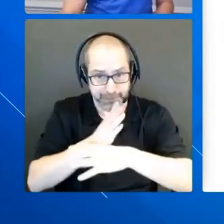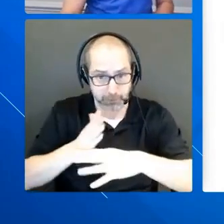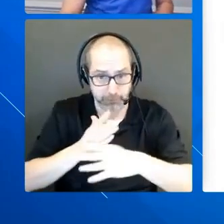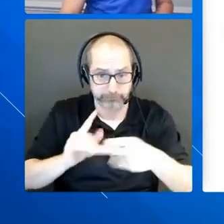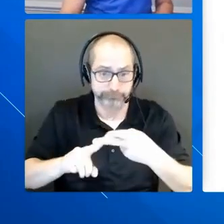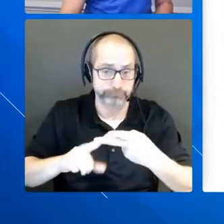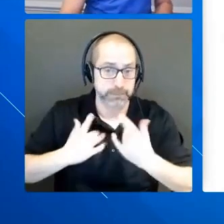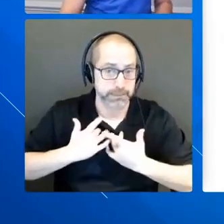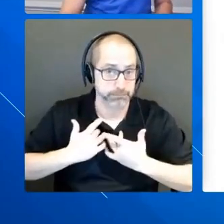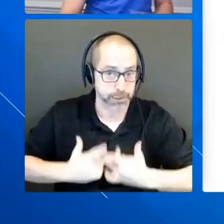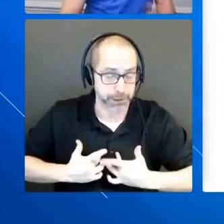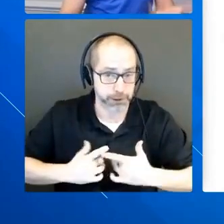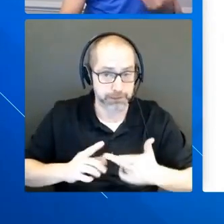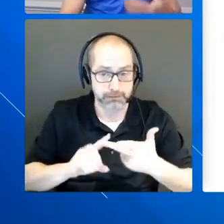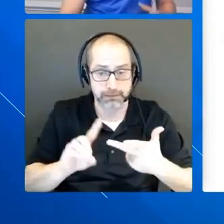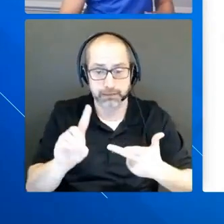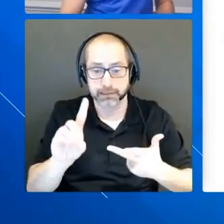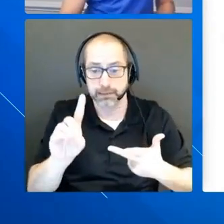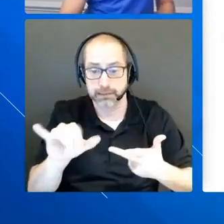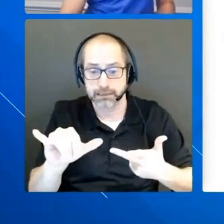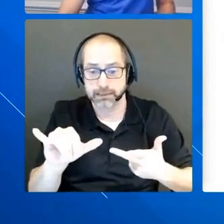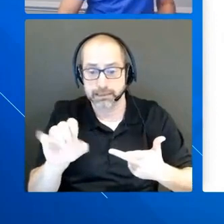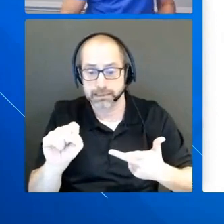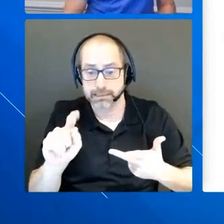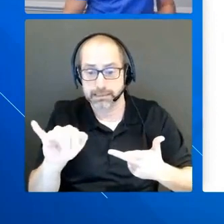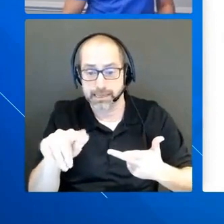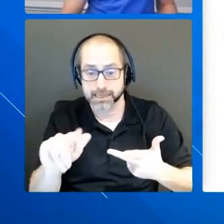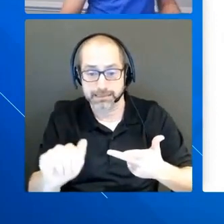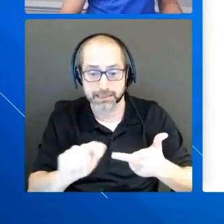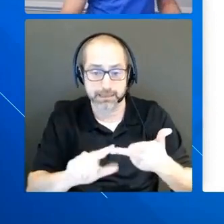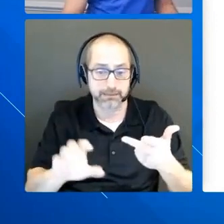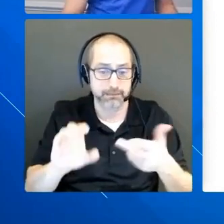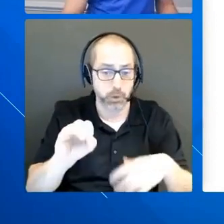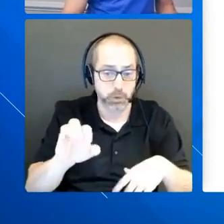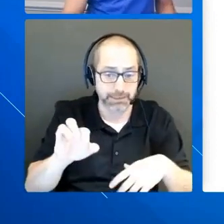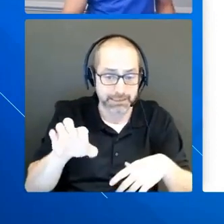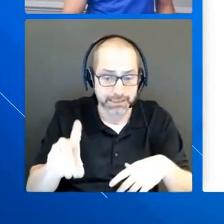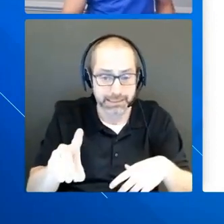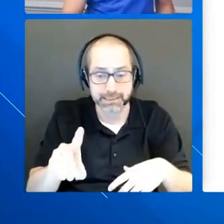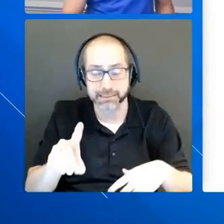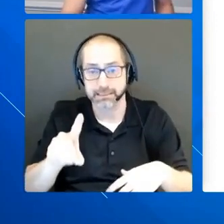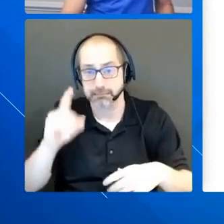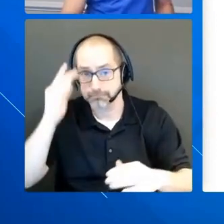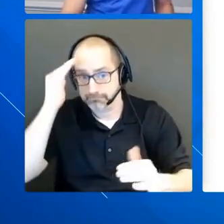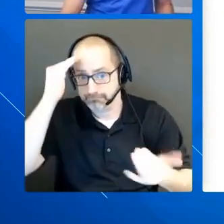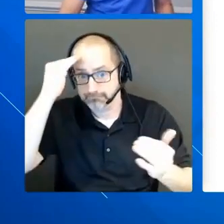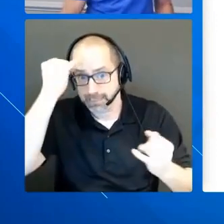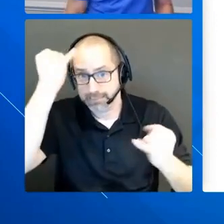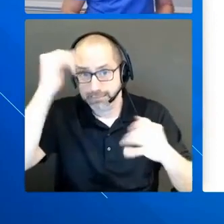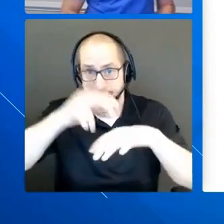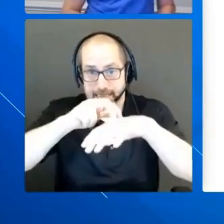dyslexia. I have OCD, obsessive compulsive disorder. I suffer from anxiety.